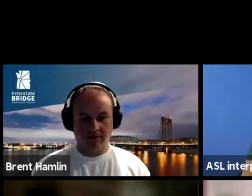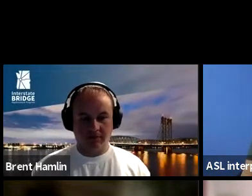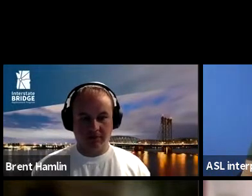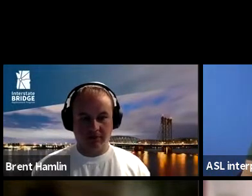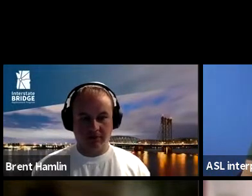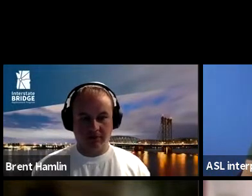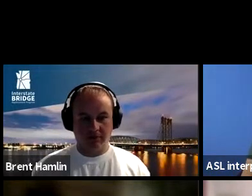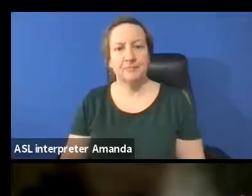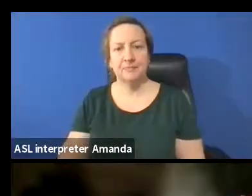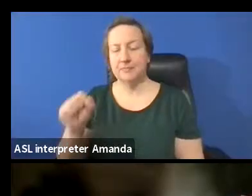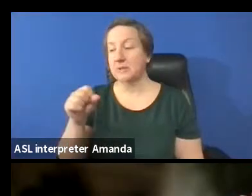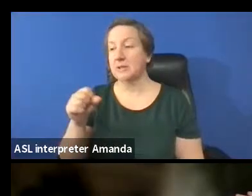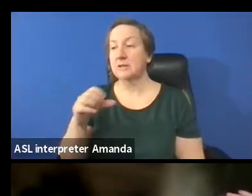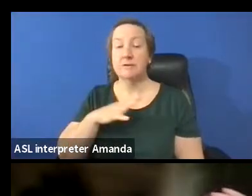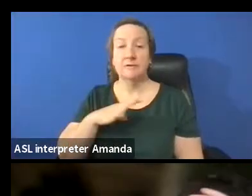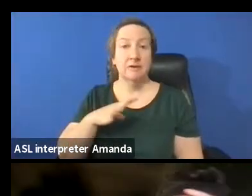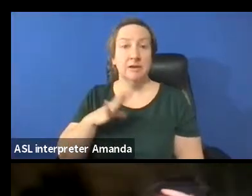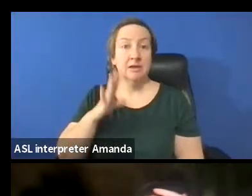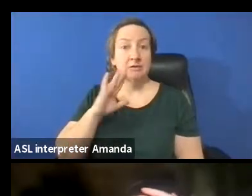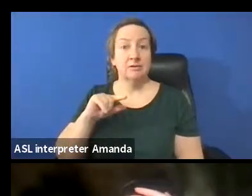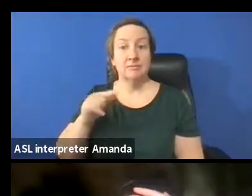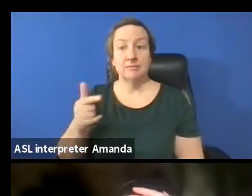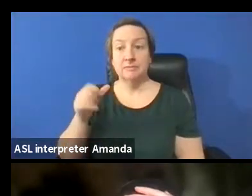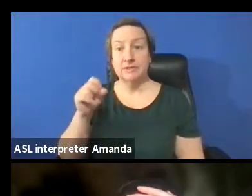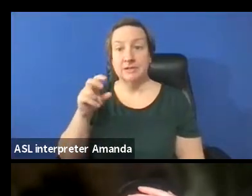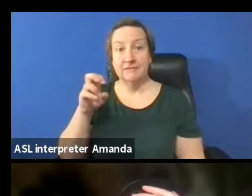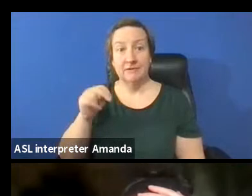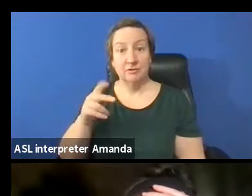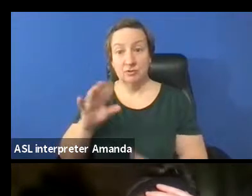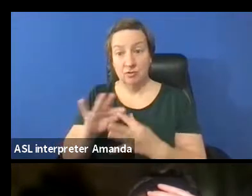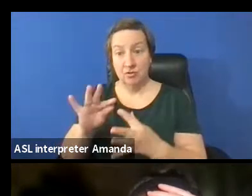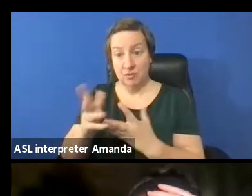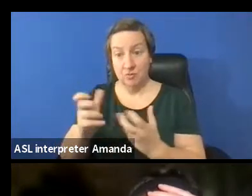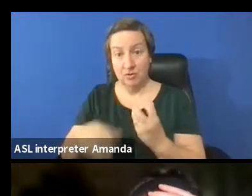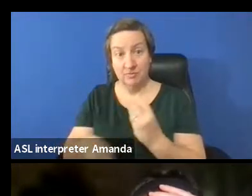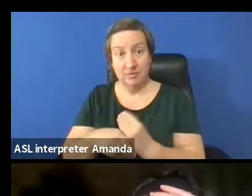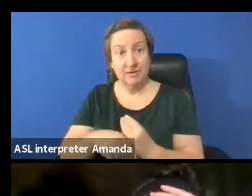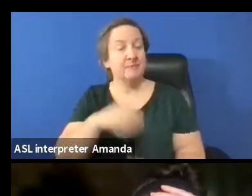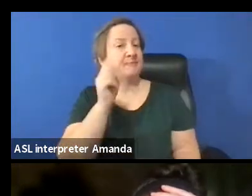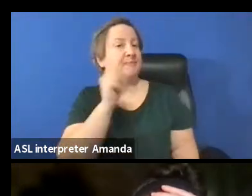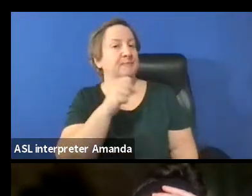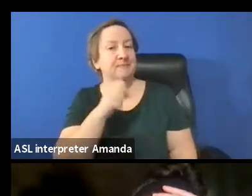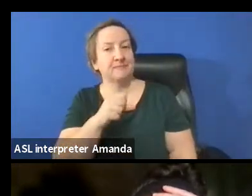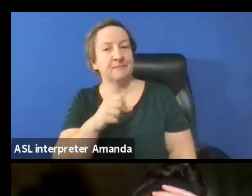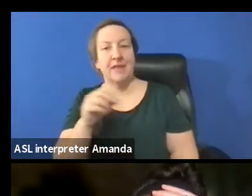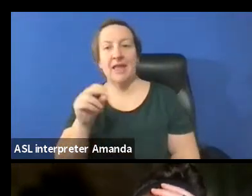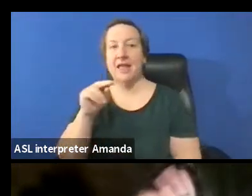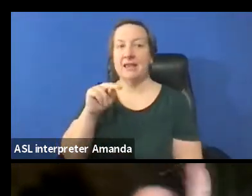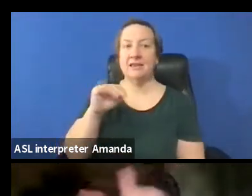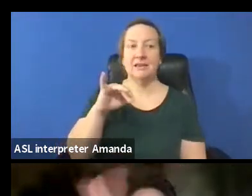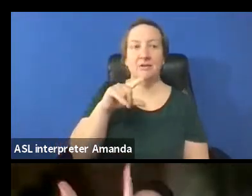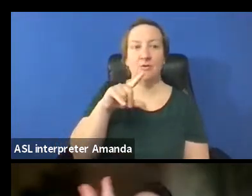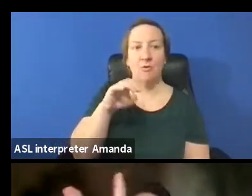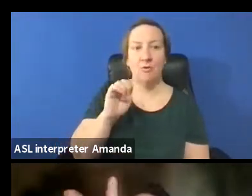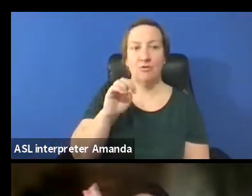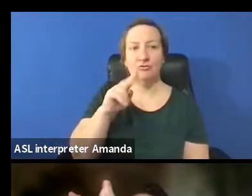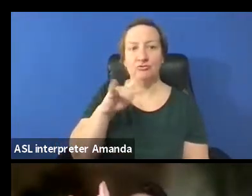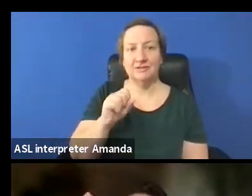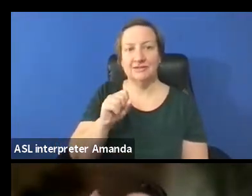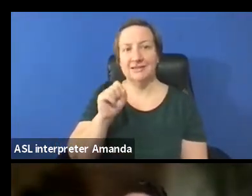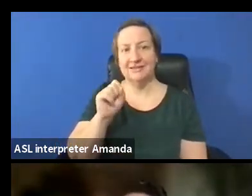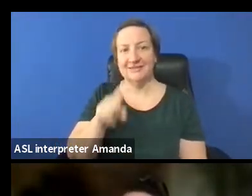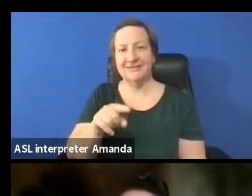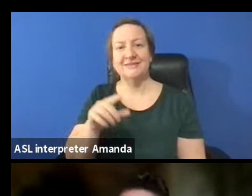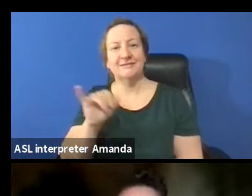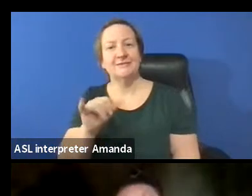Yeah. Well, let's kick it back to Stephen. Stephen, you had a comment you wanted to make? Yes. And so, Nikotris is also raised. Okay,